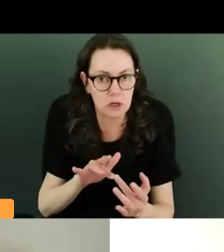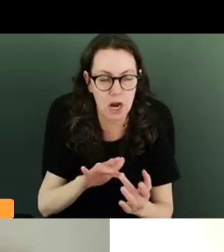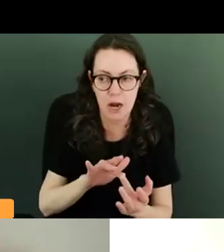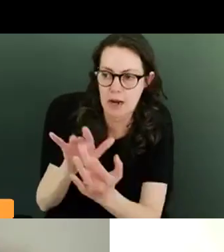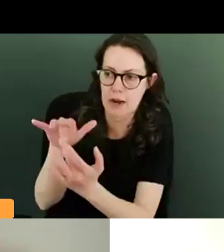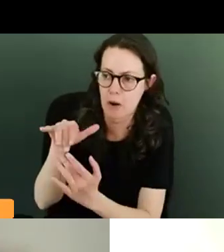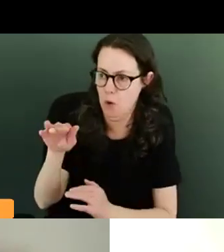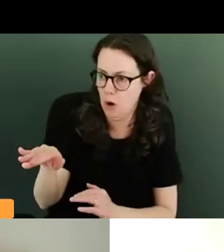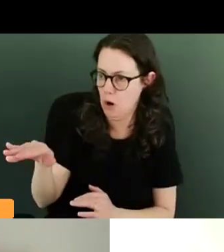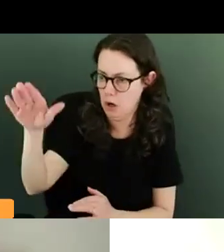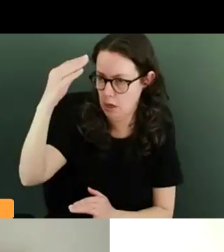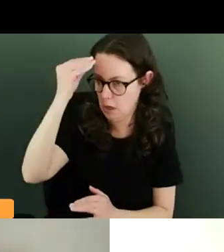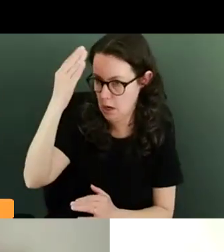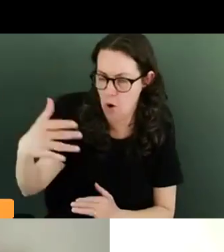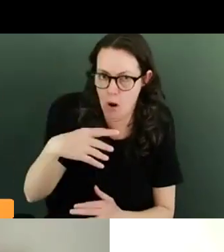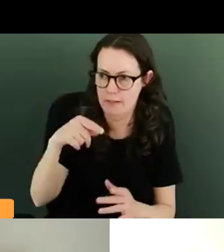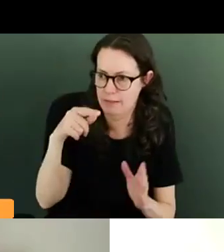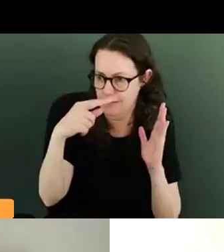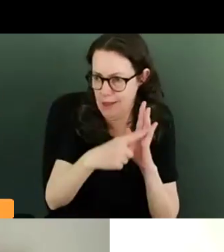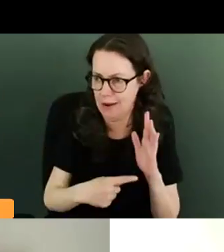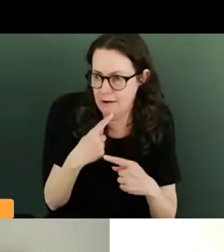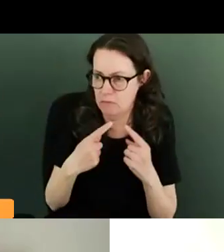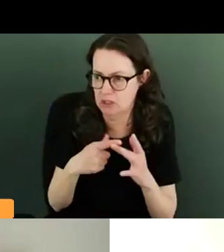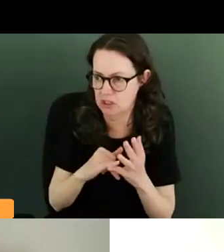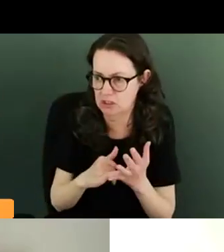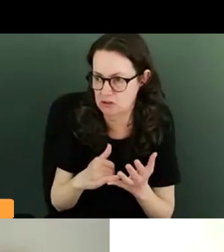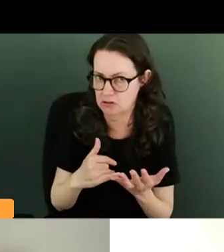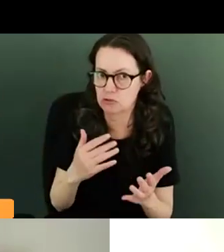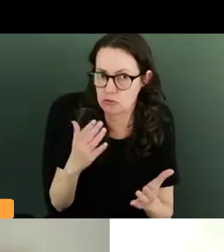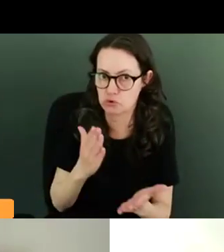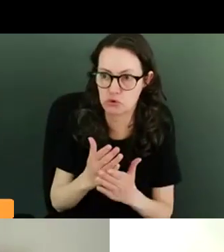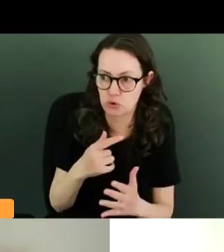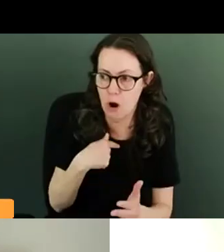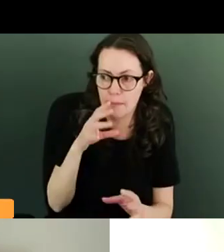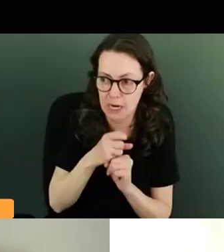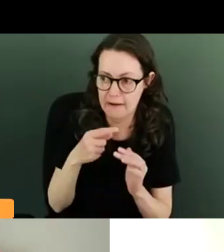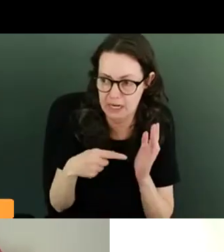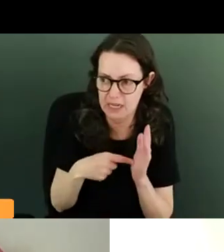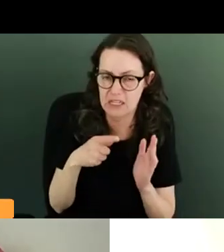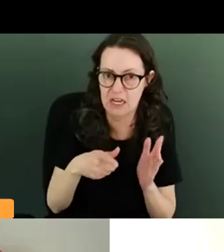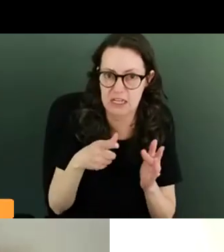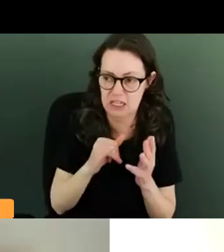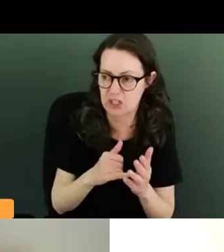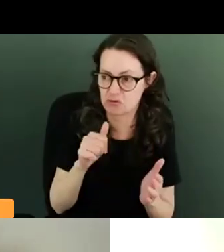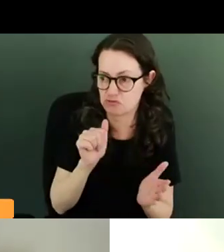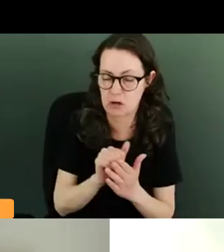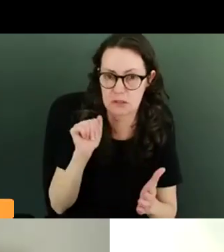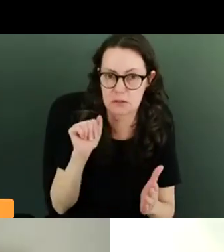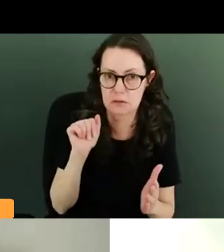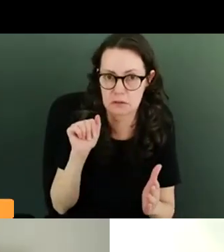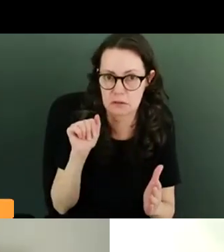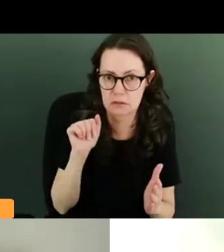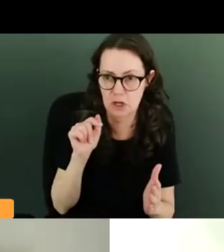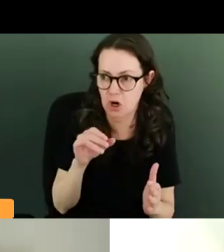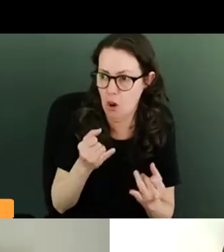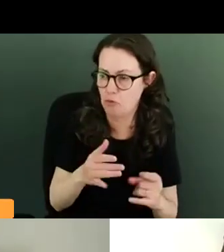that we actually believe in. This is something that we think represents experiences that we've ever had or